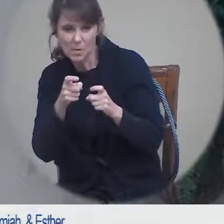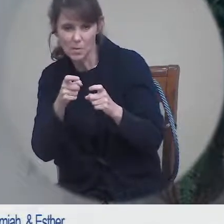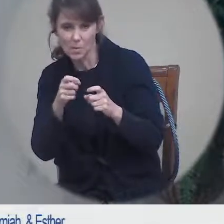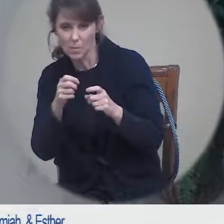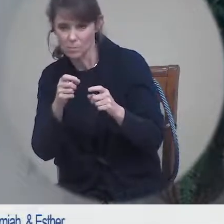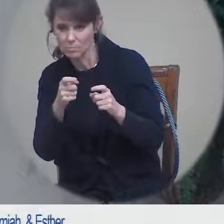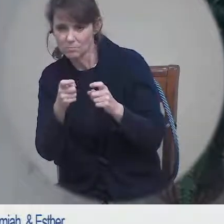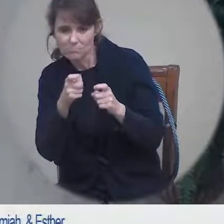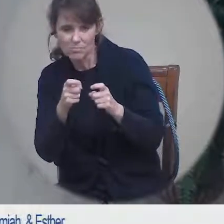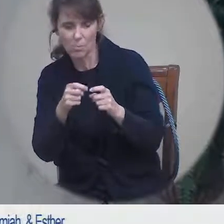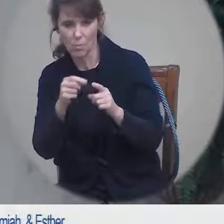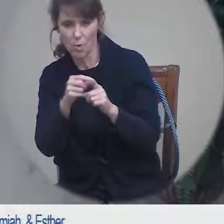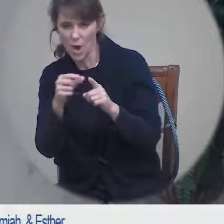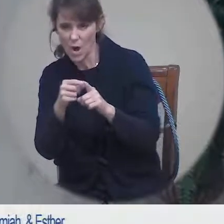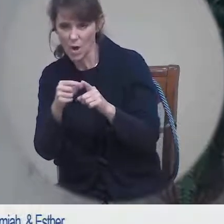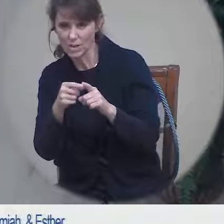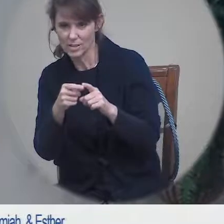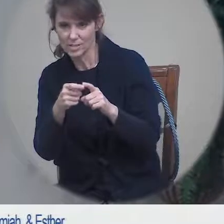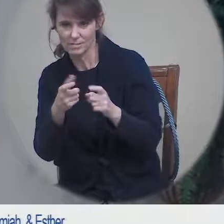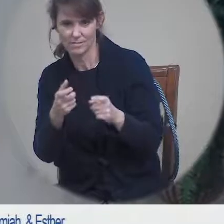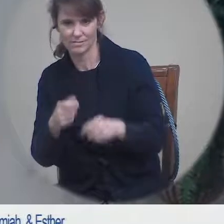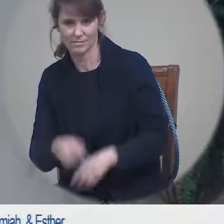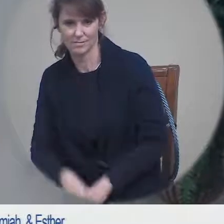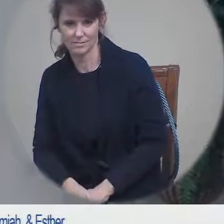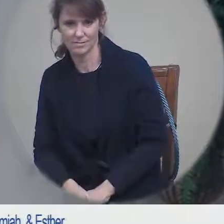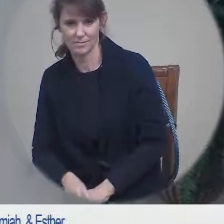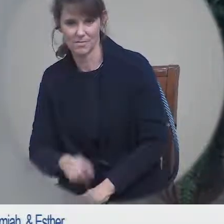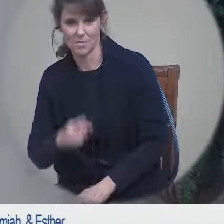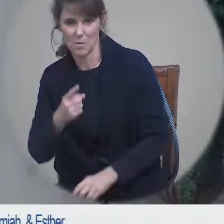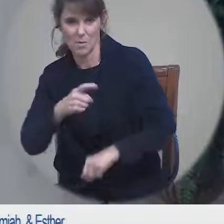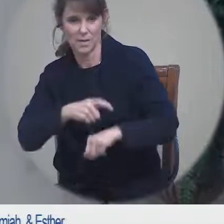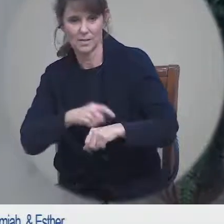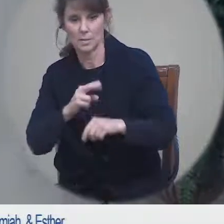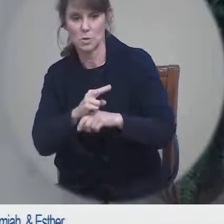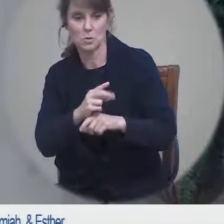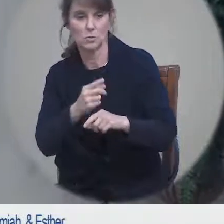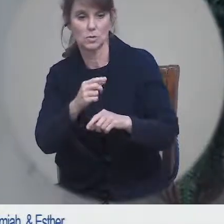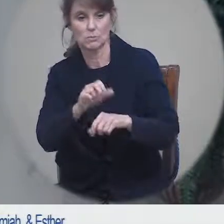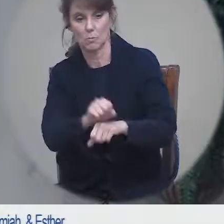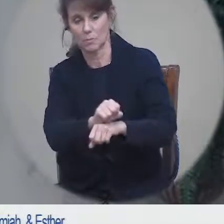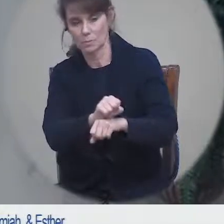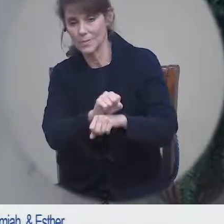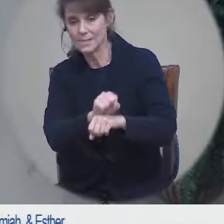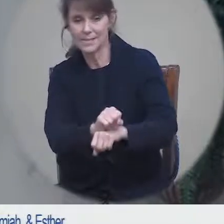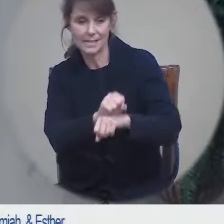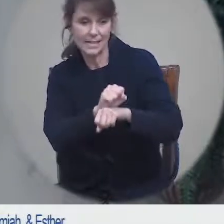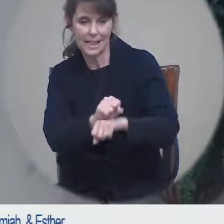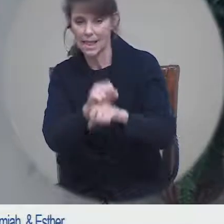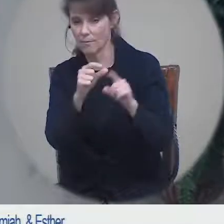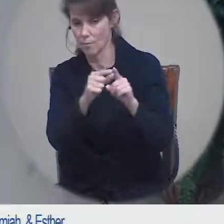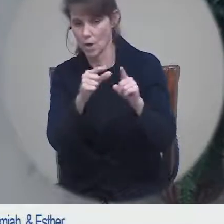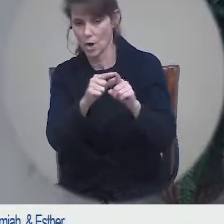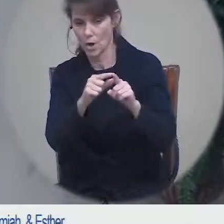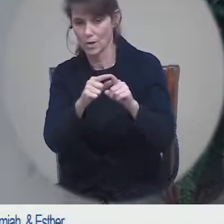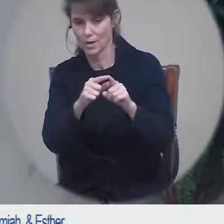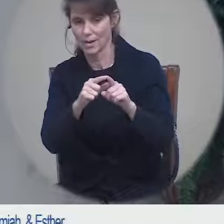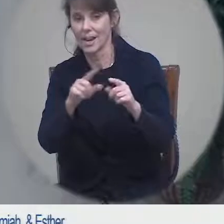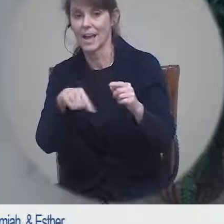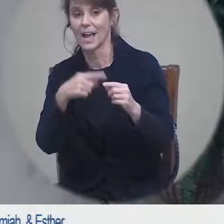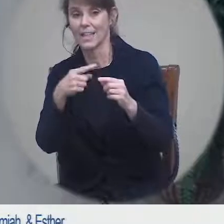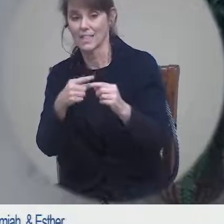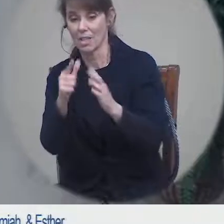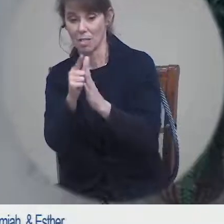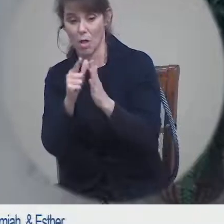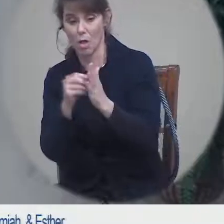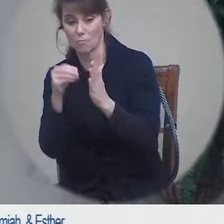7:3 here. If it please the king, let my life be granted for me, my wish might be for my request. For if we had been